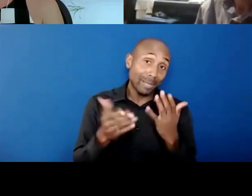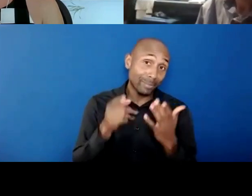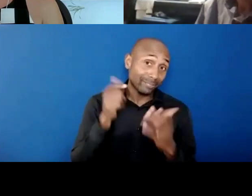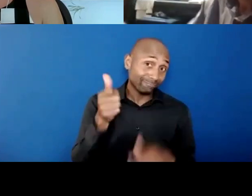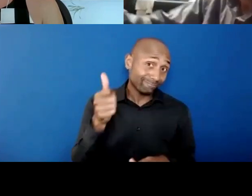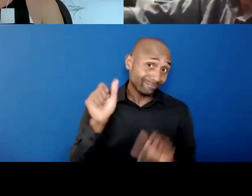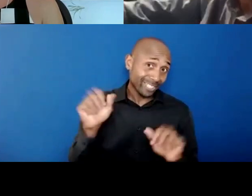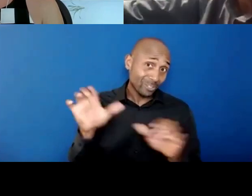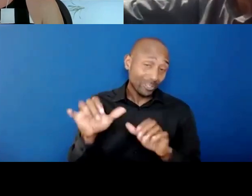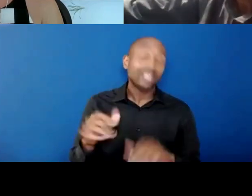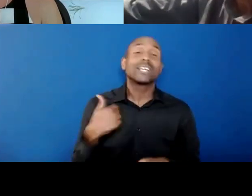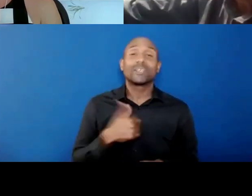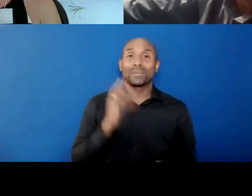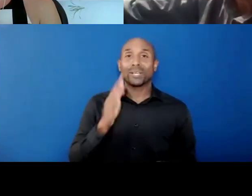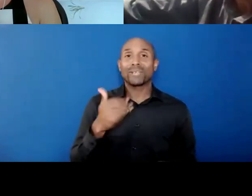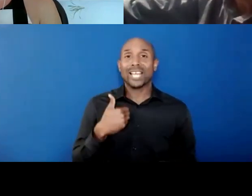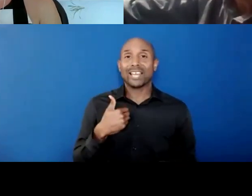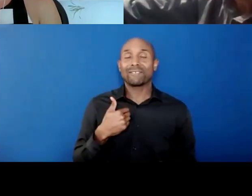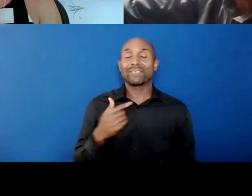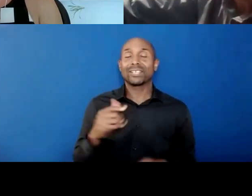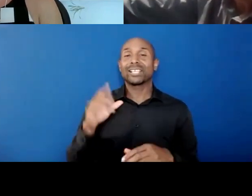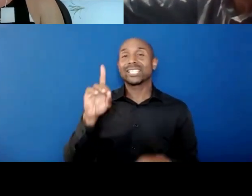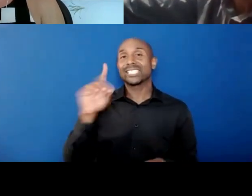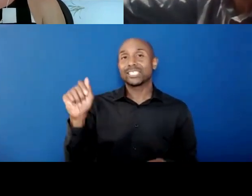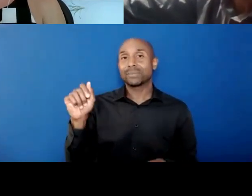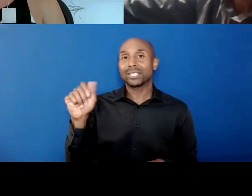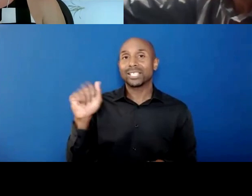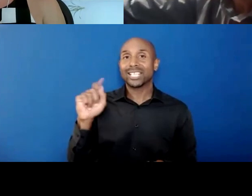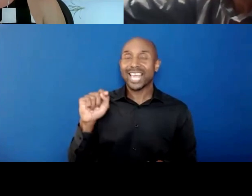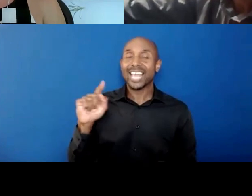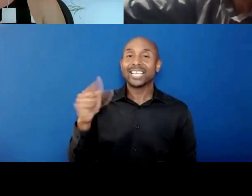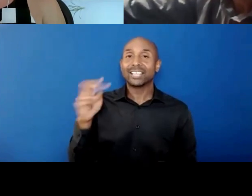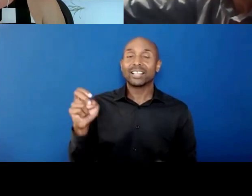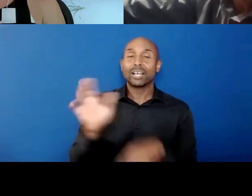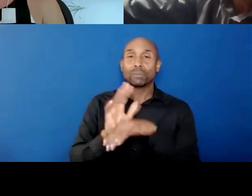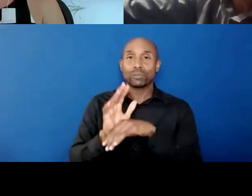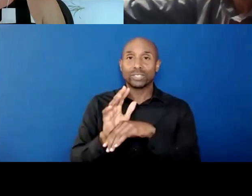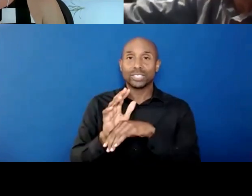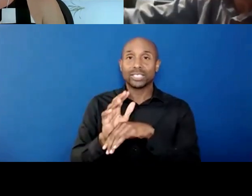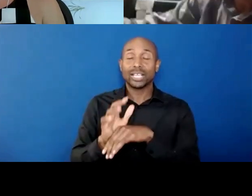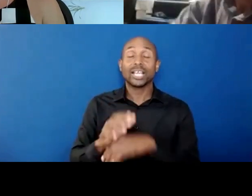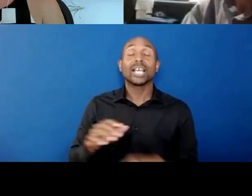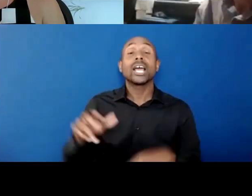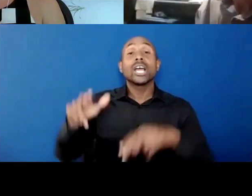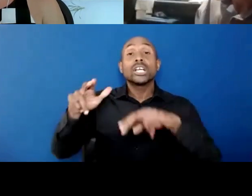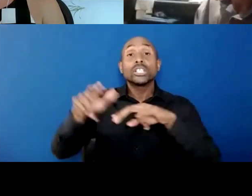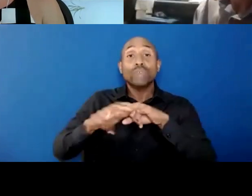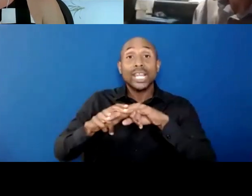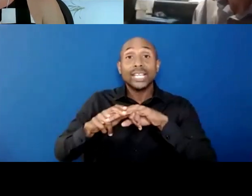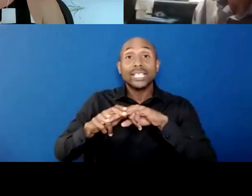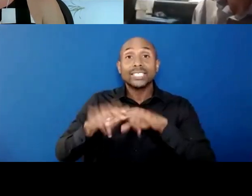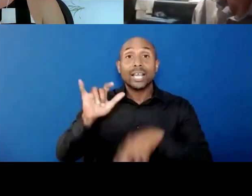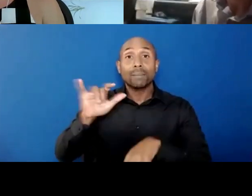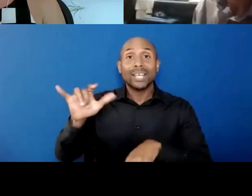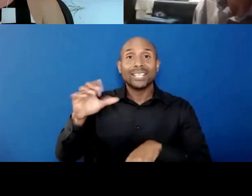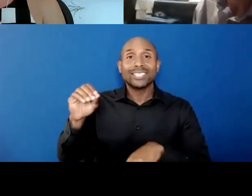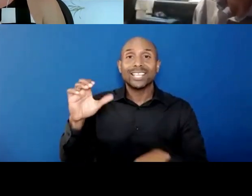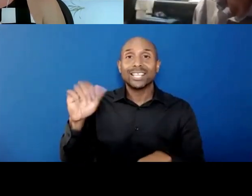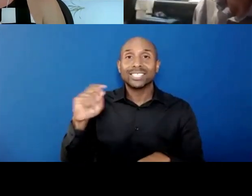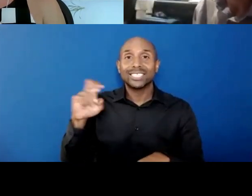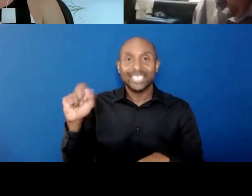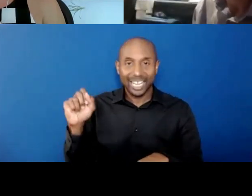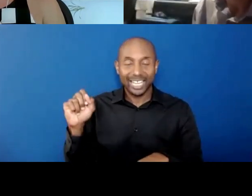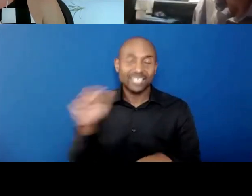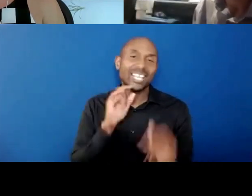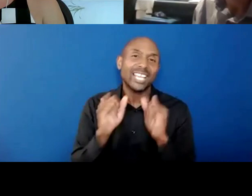us for Disability at the Movies, a screening of Planes, Trains, and Canes, and an interview with Mona Minkara. Thank